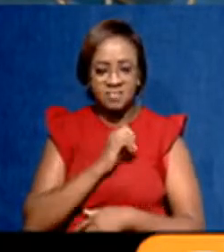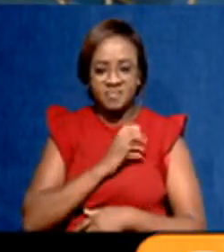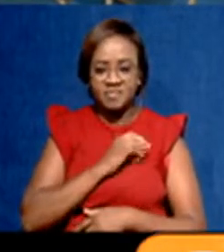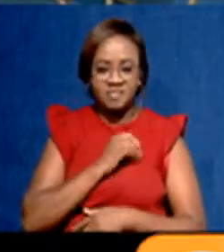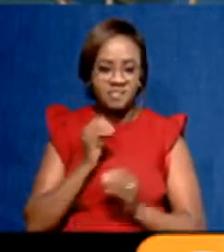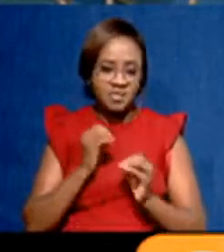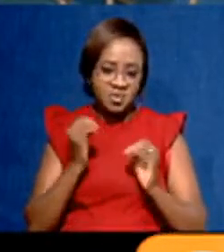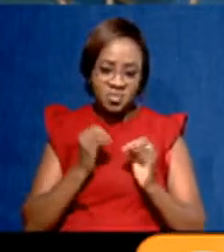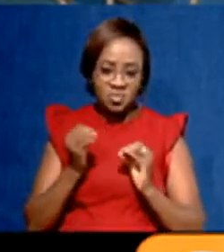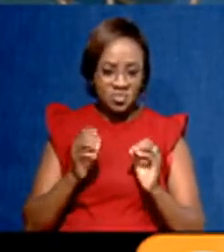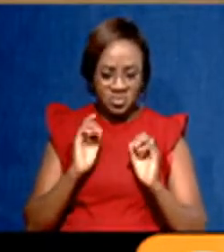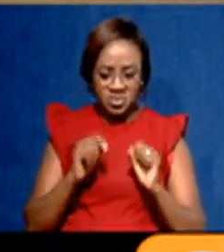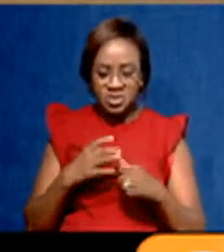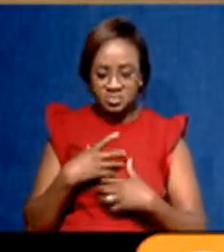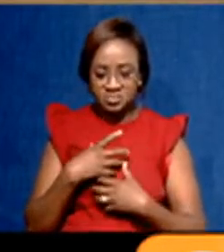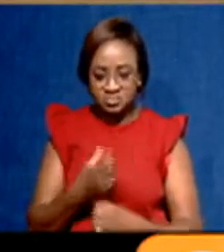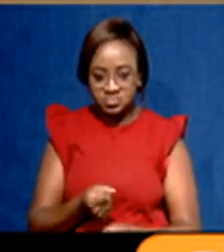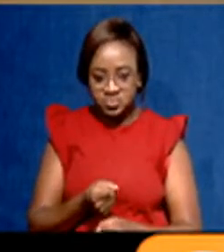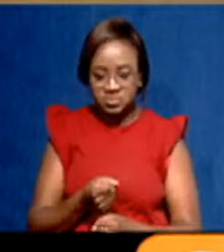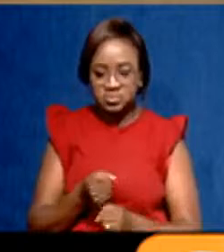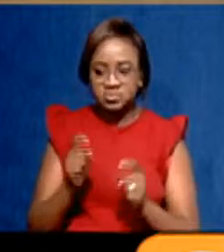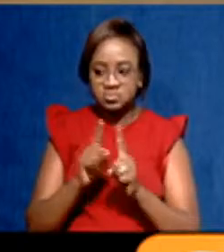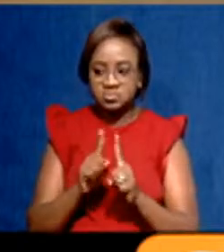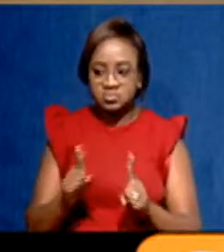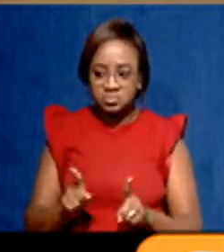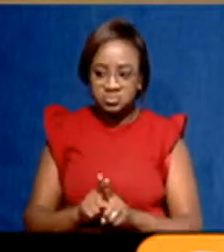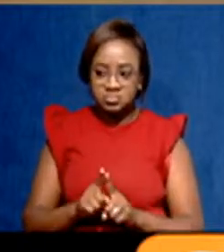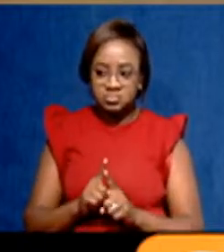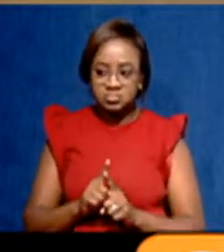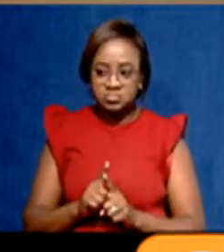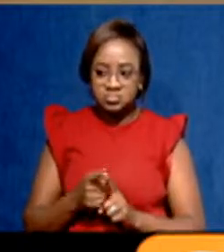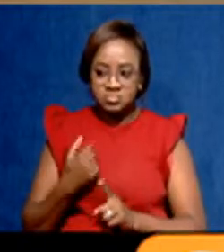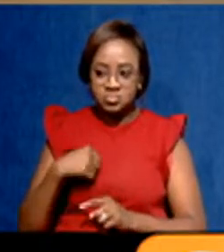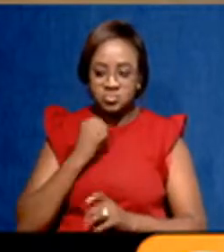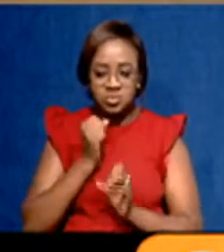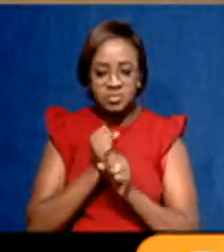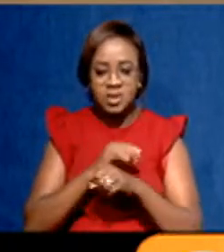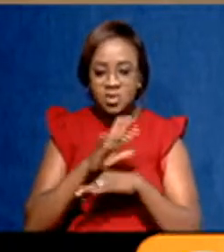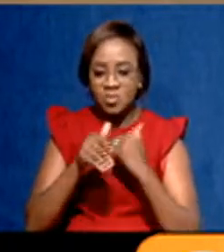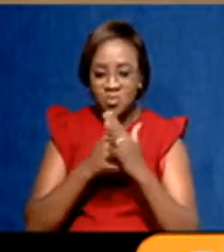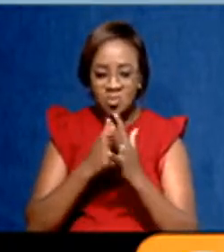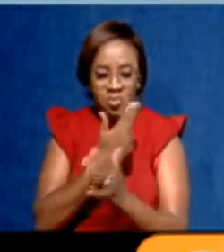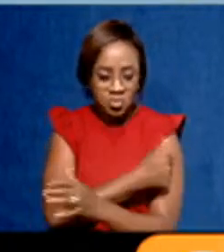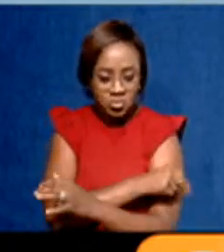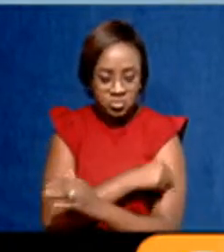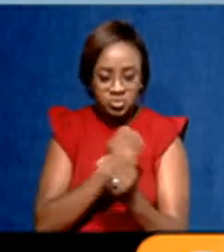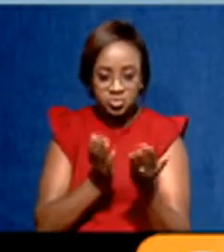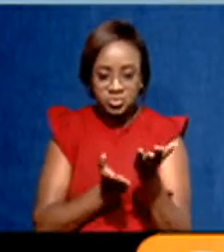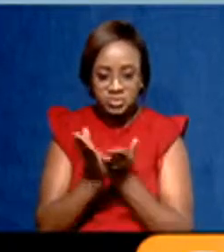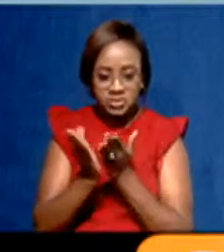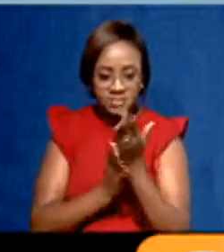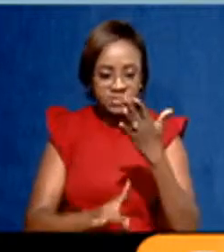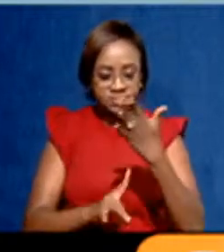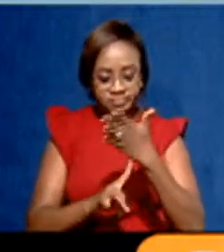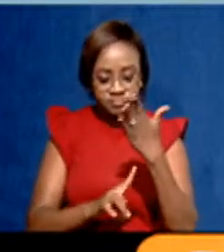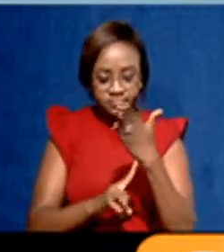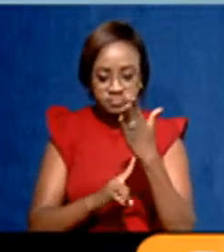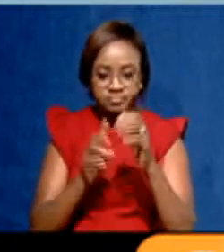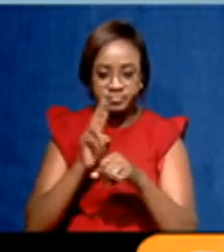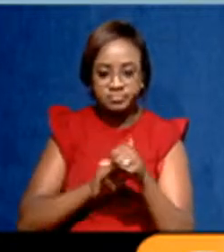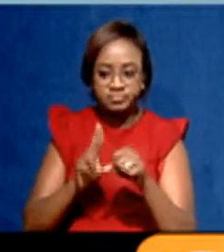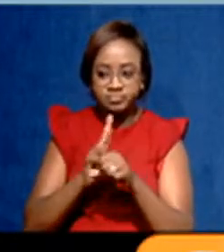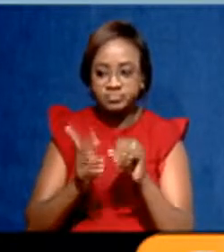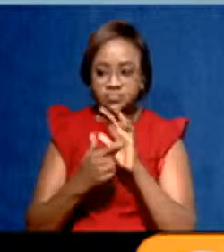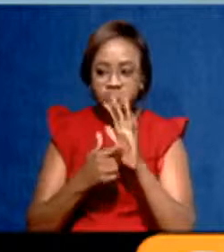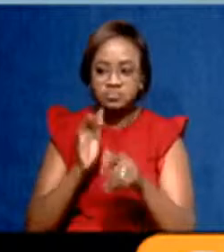and also things like automation. We have automated hospital services in many of the Murang'a